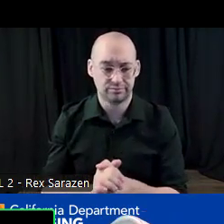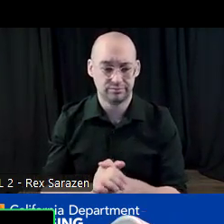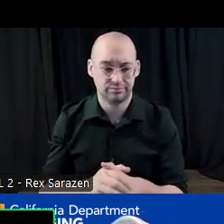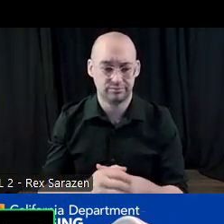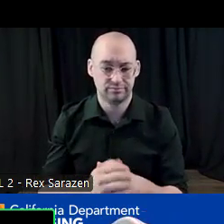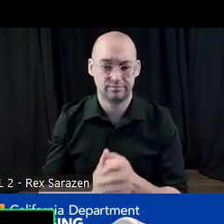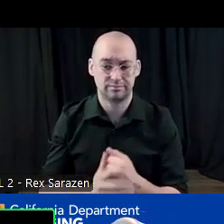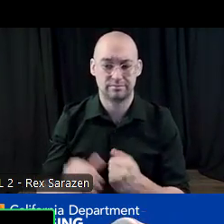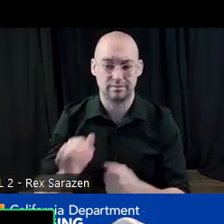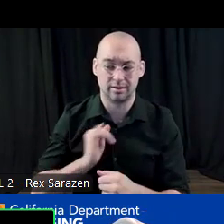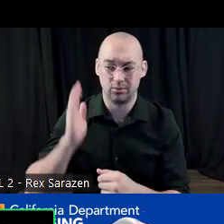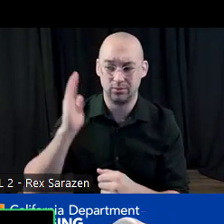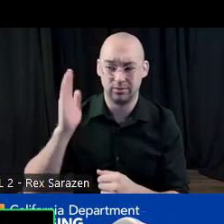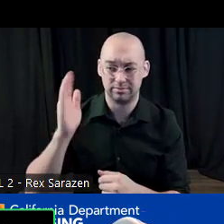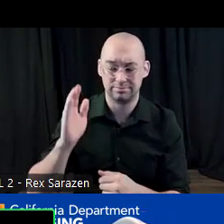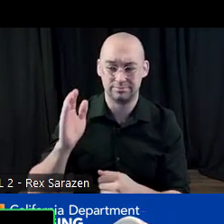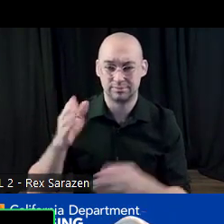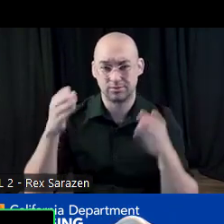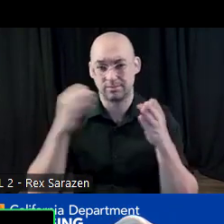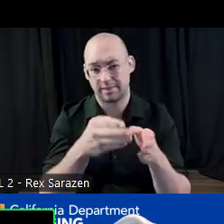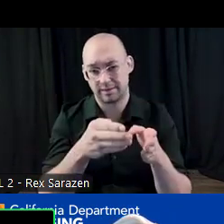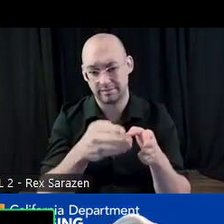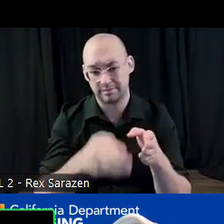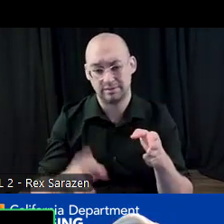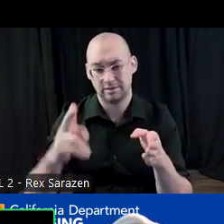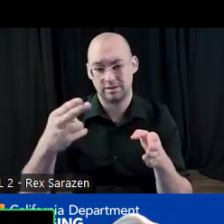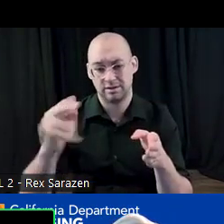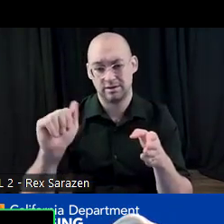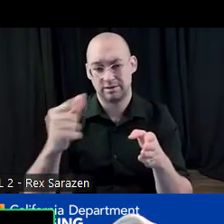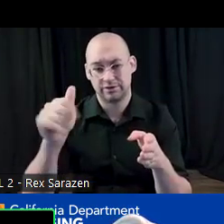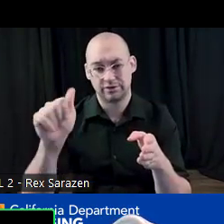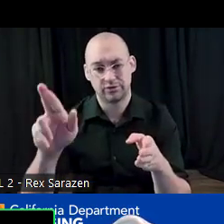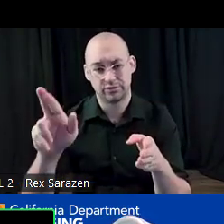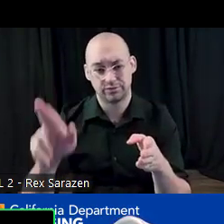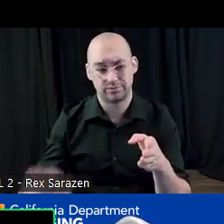am going to spotlight Hagar.